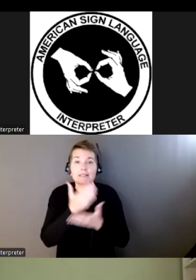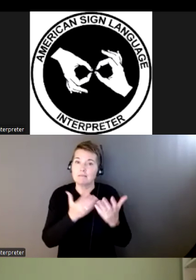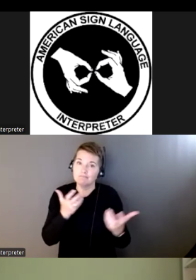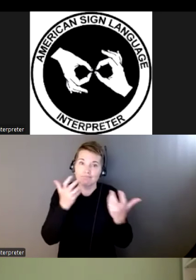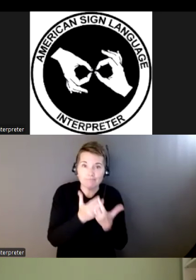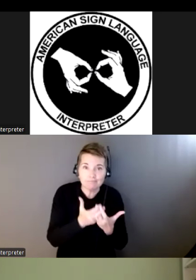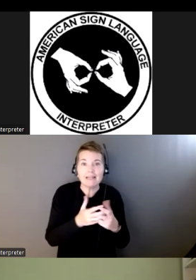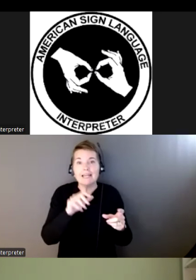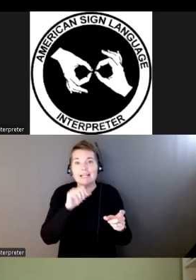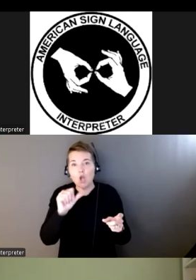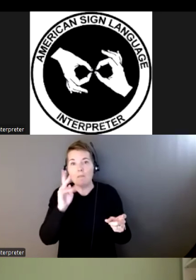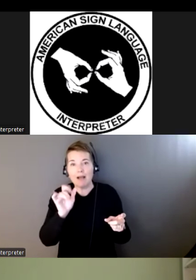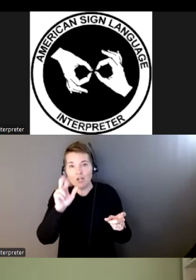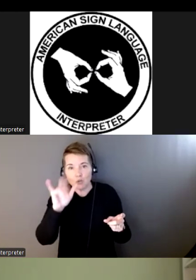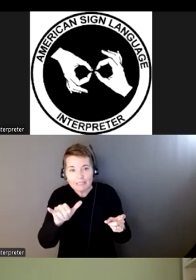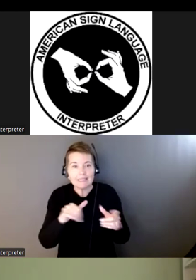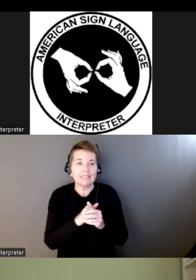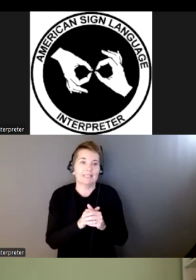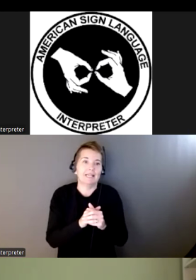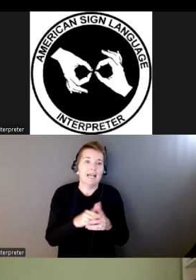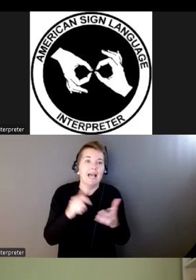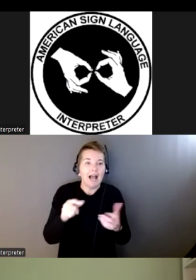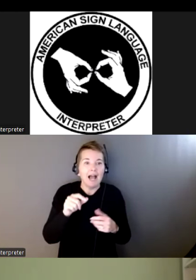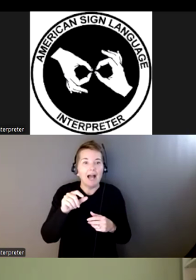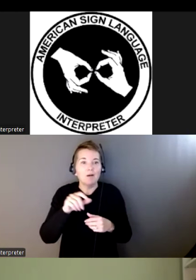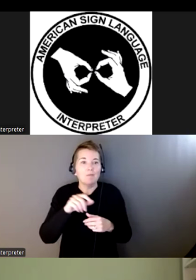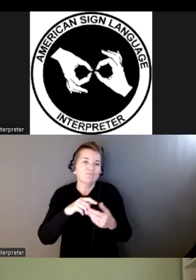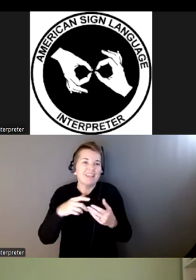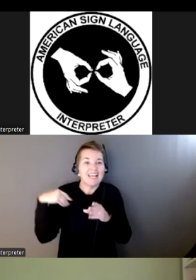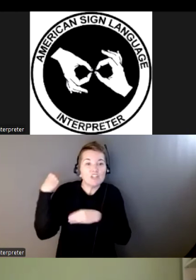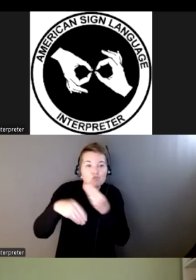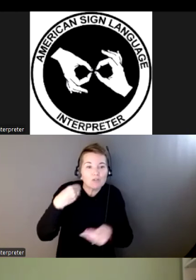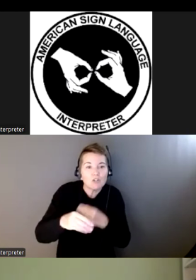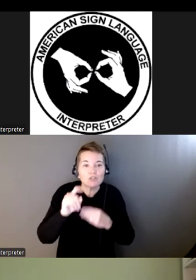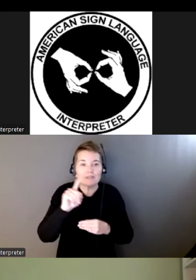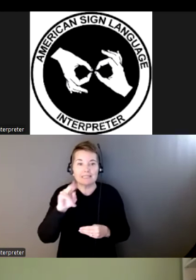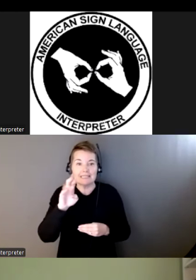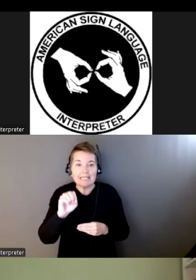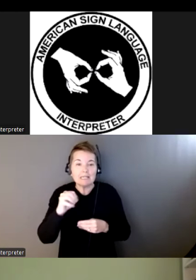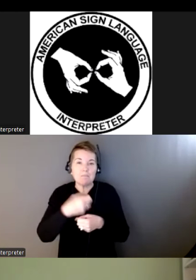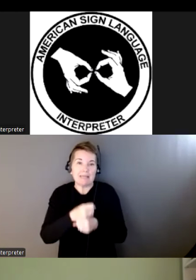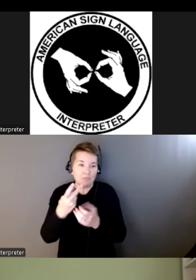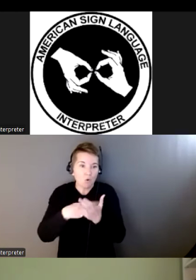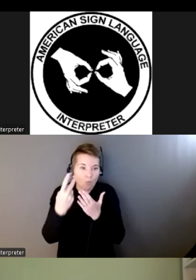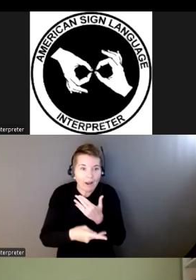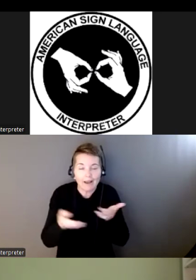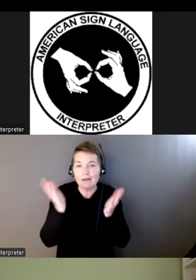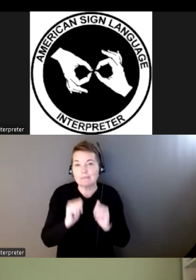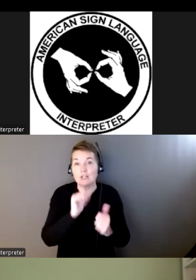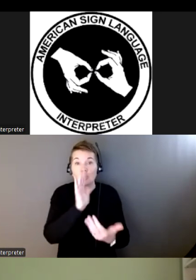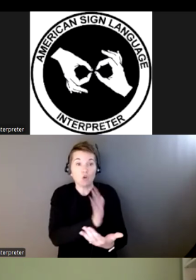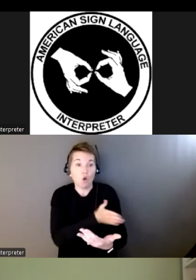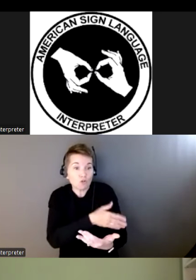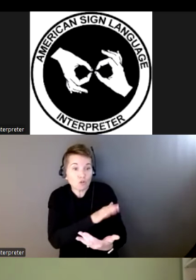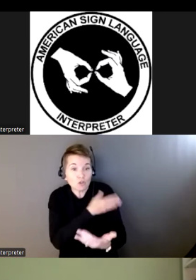industry, intergenerational zine making program, concert series, and workshop series for the